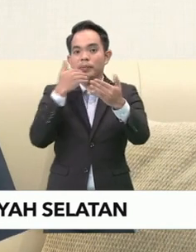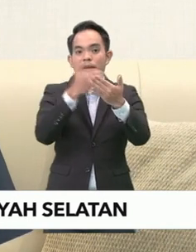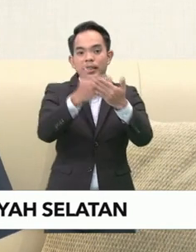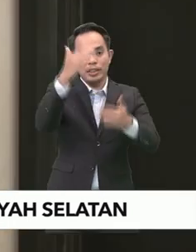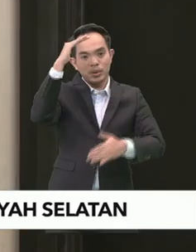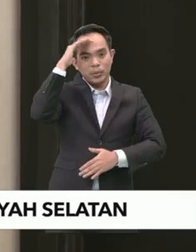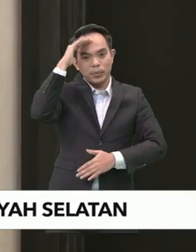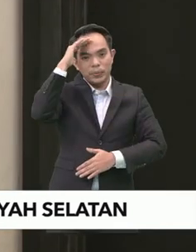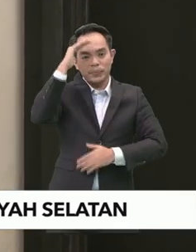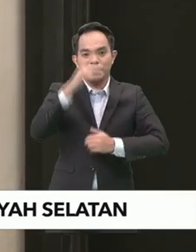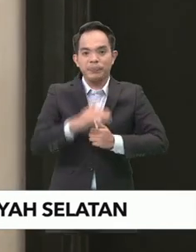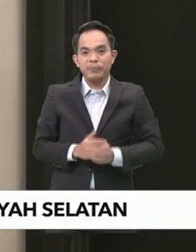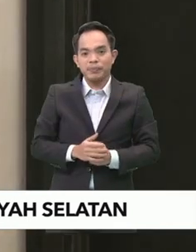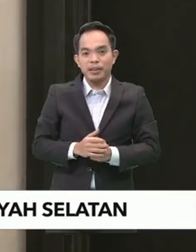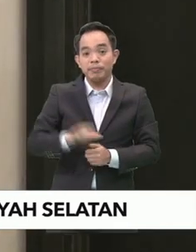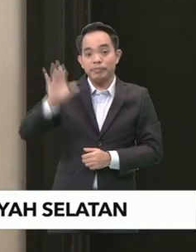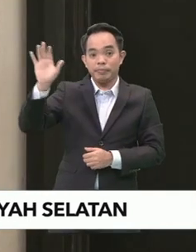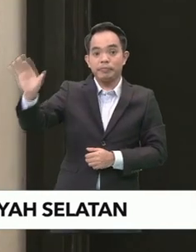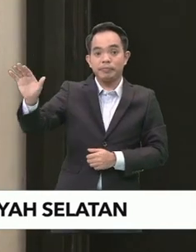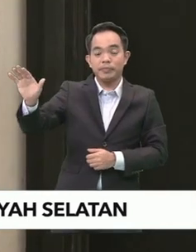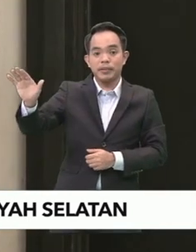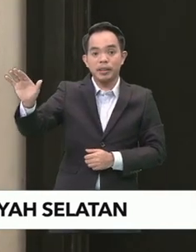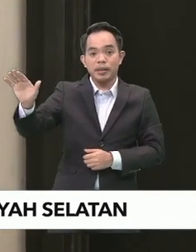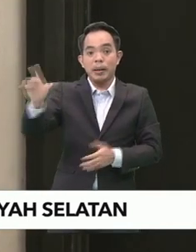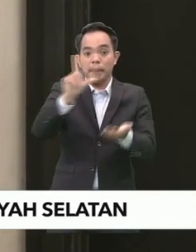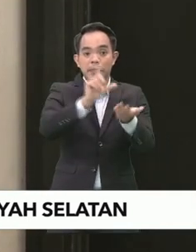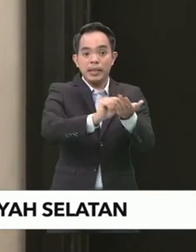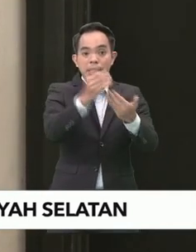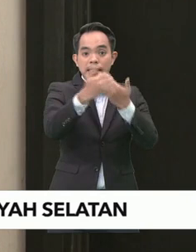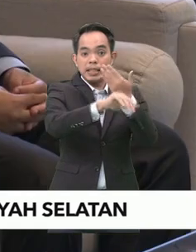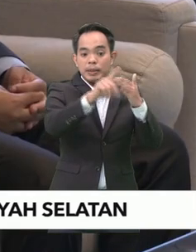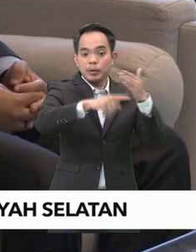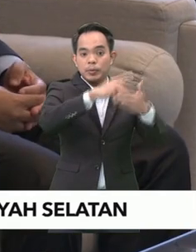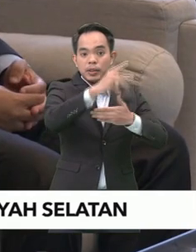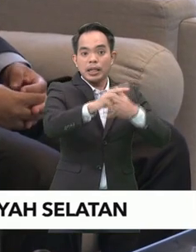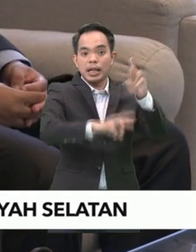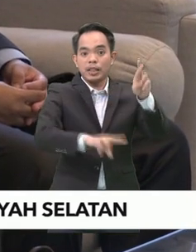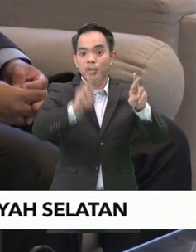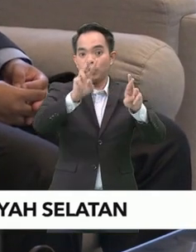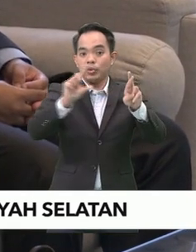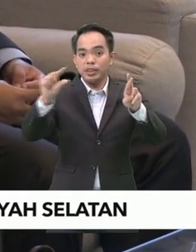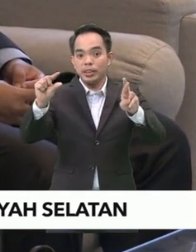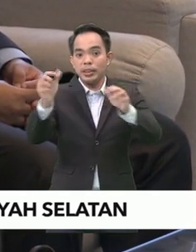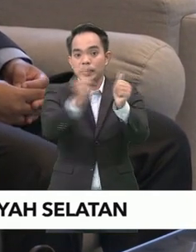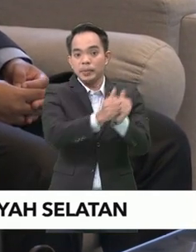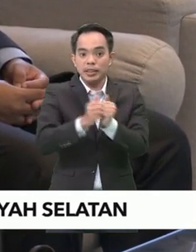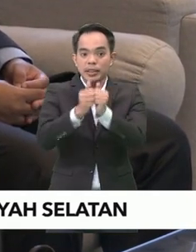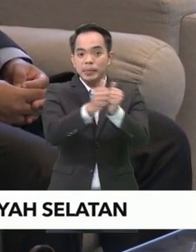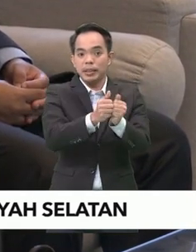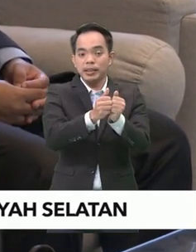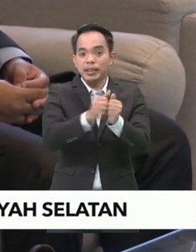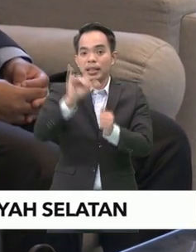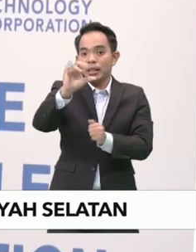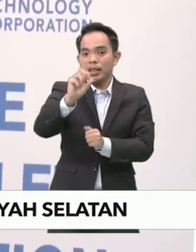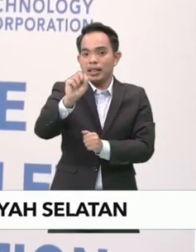Johor. Beliau berkata demikian pada sidang media selepas program R2G bersama rakan strategi Iskandar